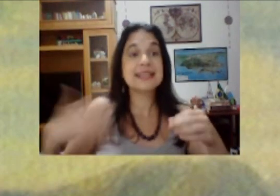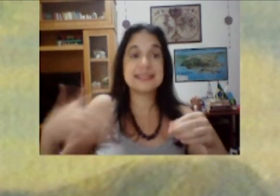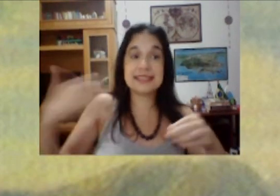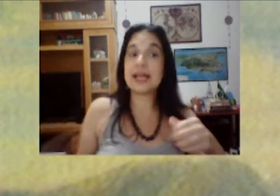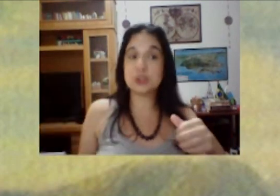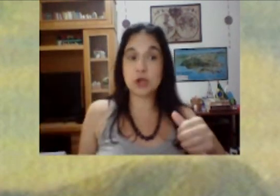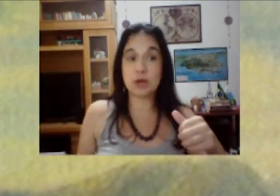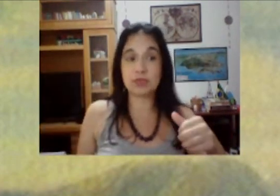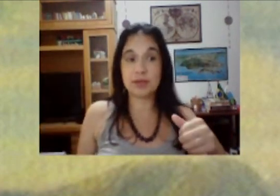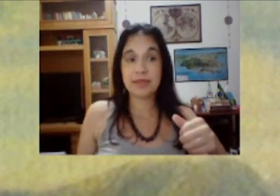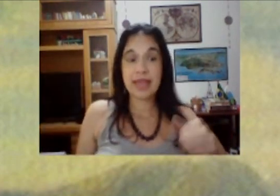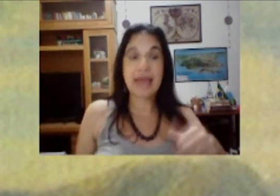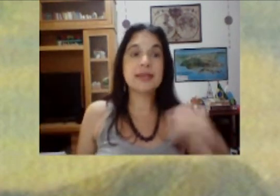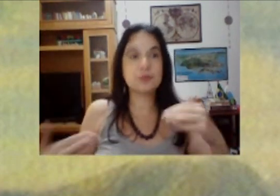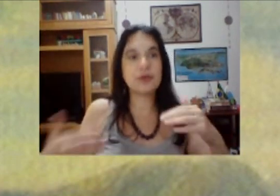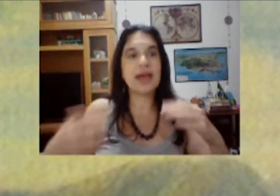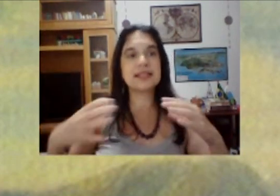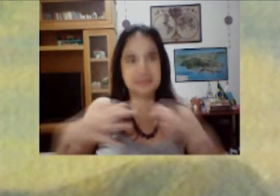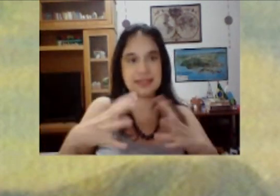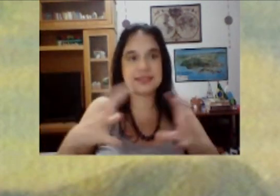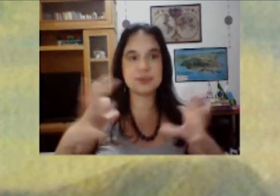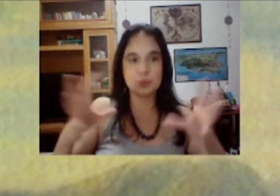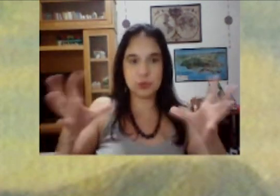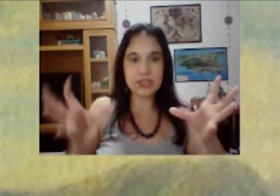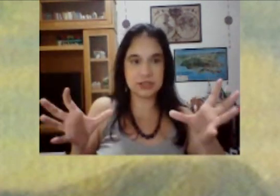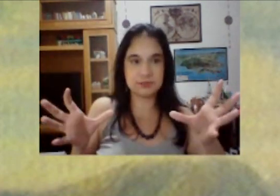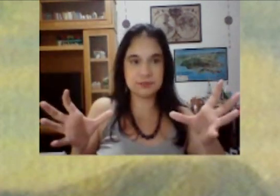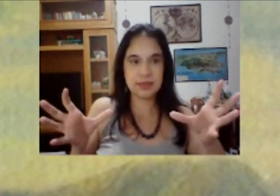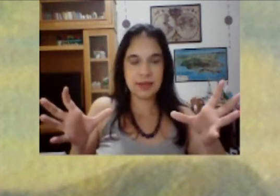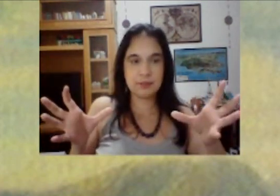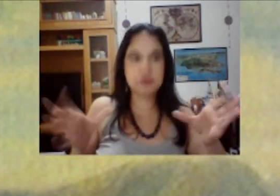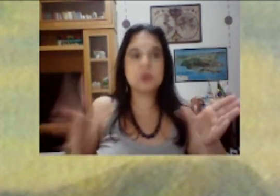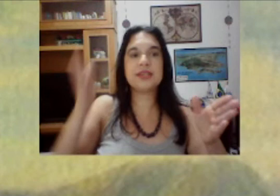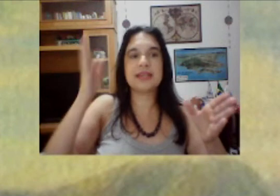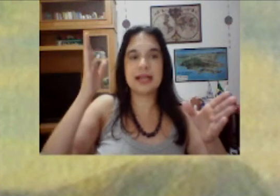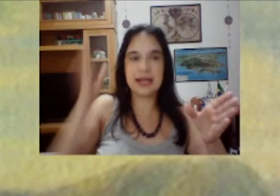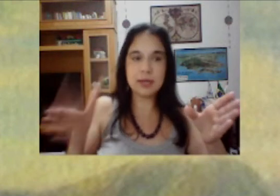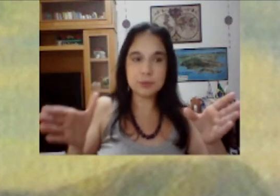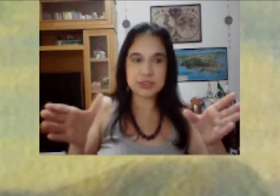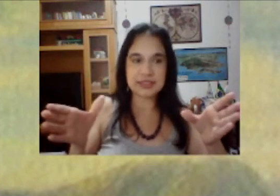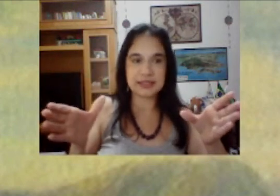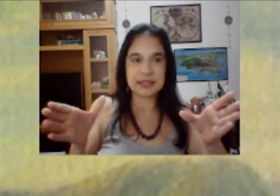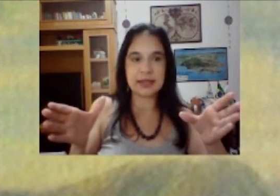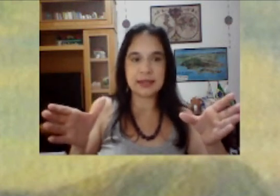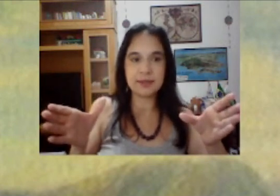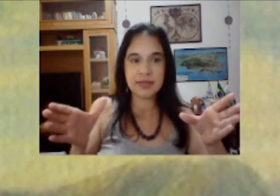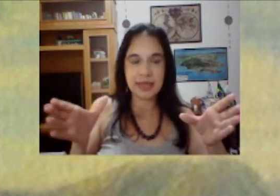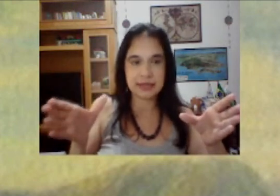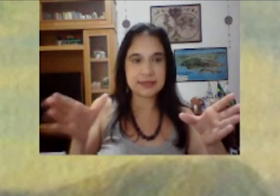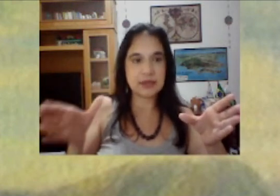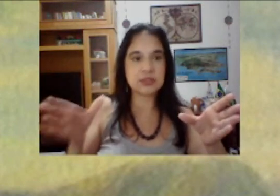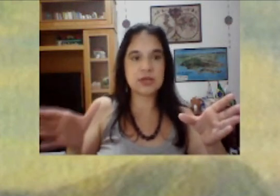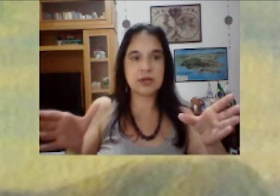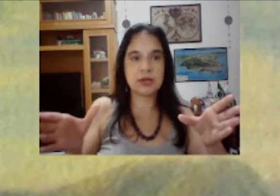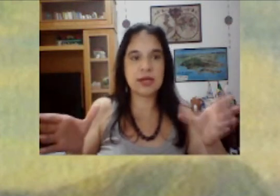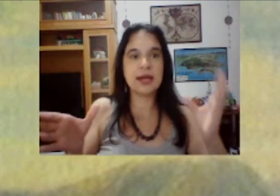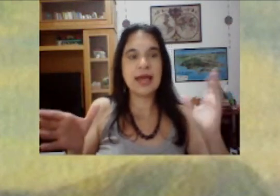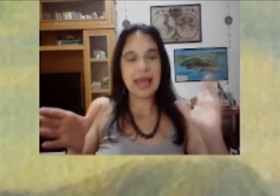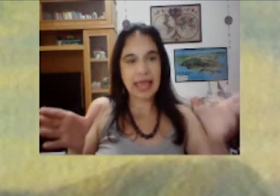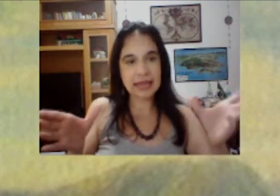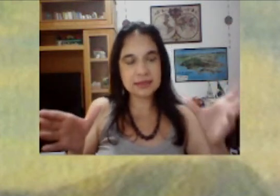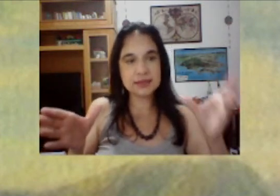Portuguese, Cidade Nova. And in fact, this region between the Campo de Santana in the downtown